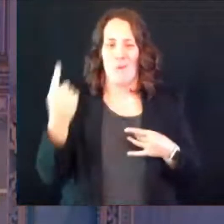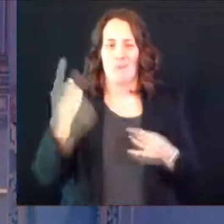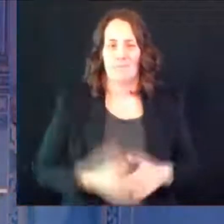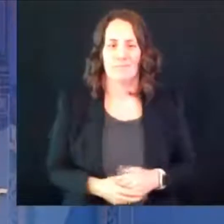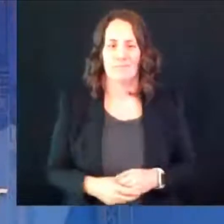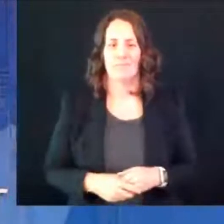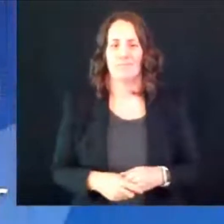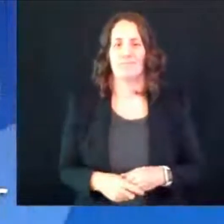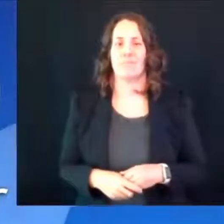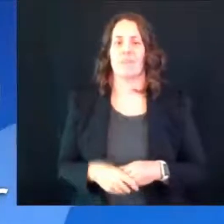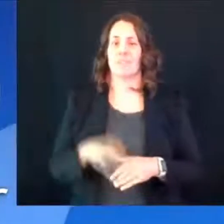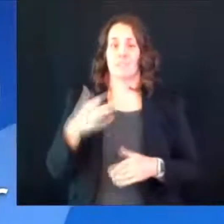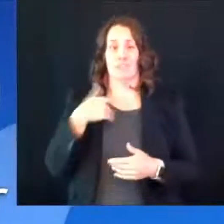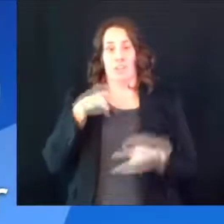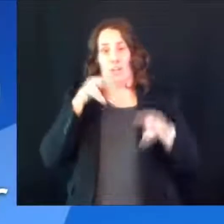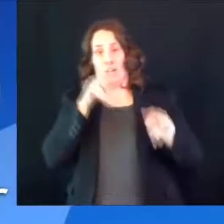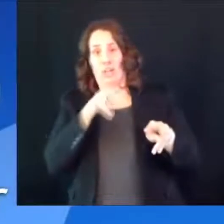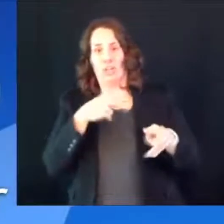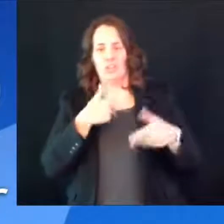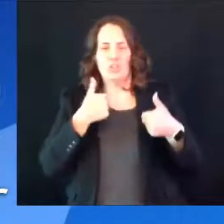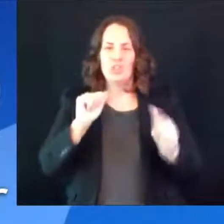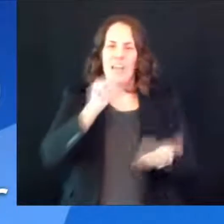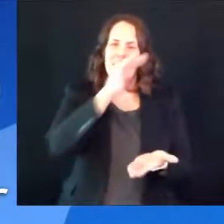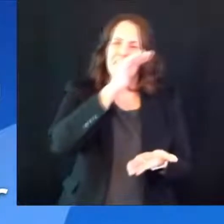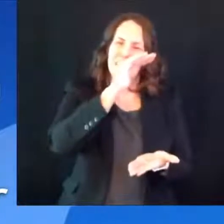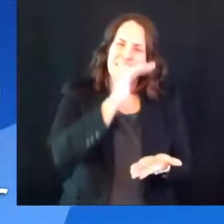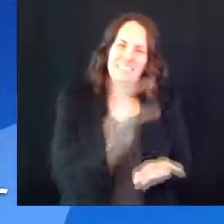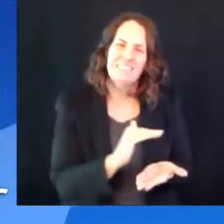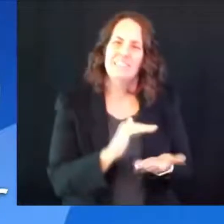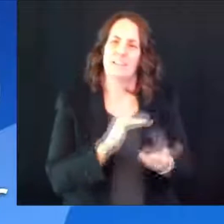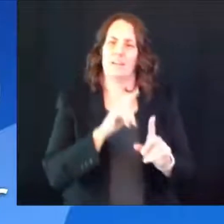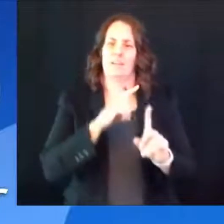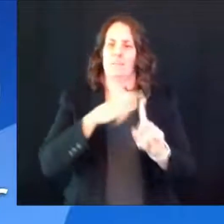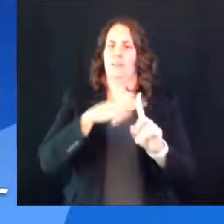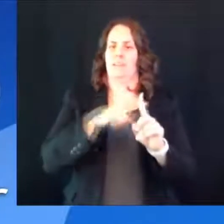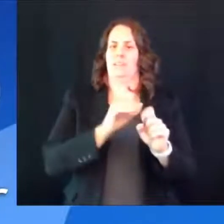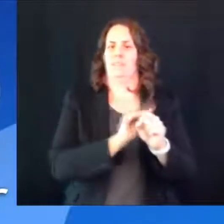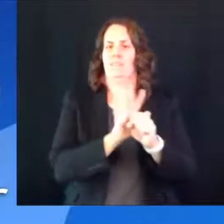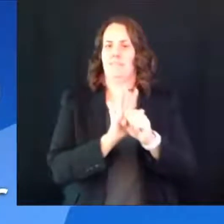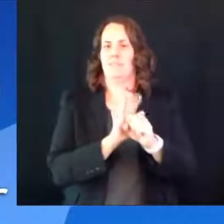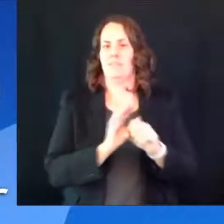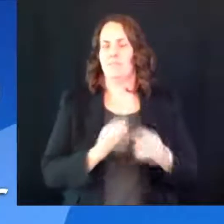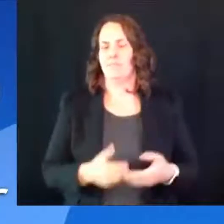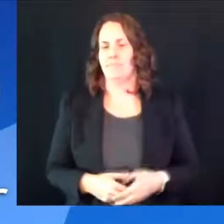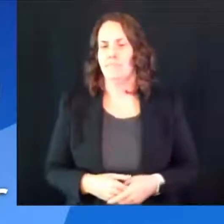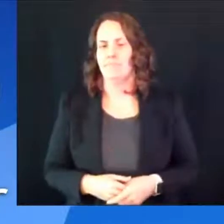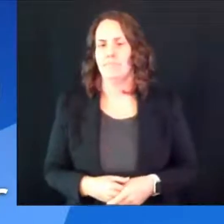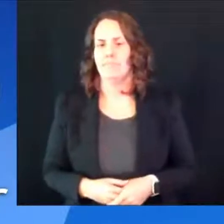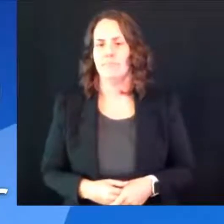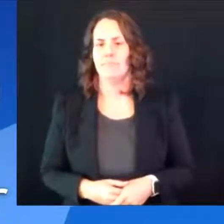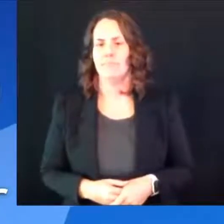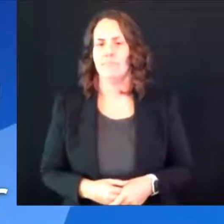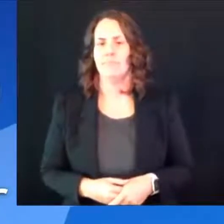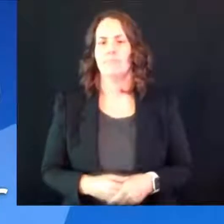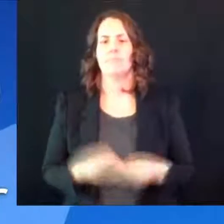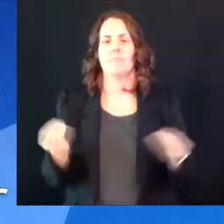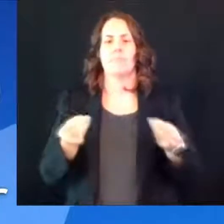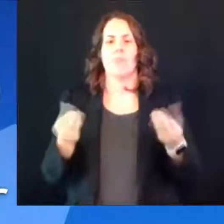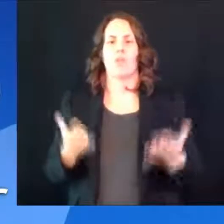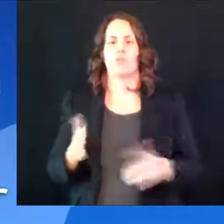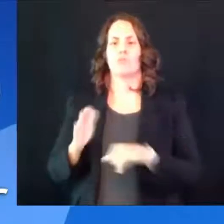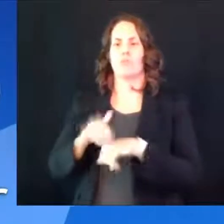Thank you for that. And we will go now to Sean Kirkby at the Wisconsin Health News. Sean, what is your question?